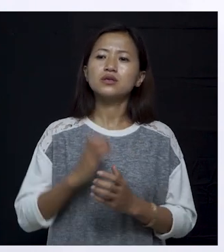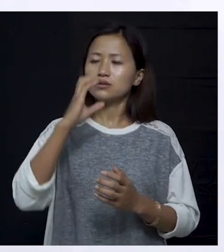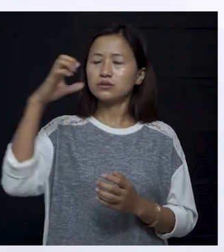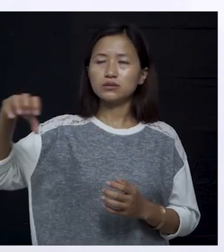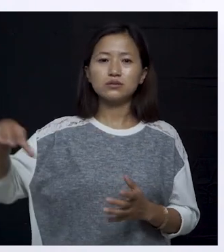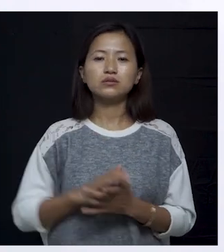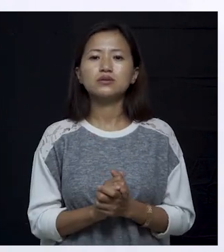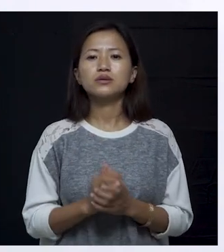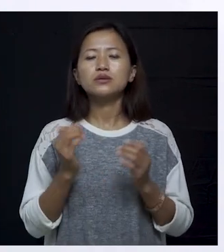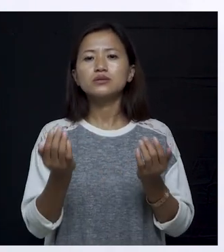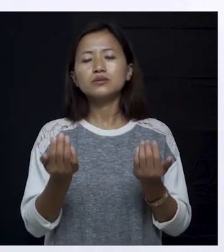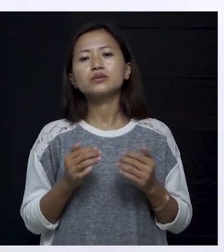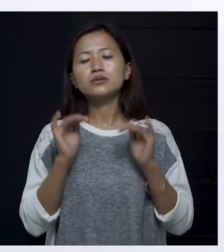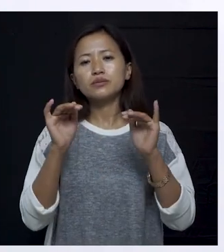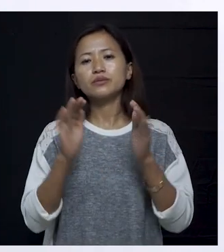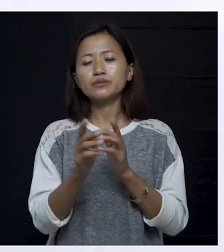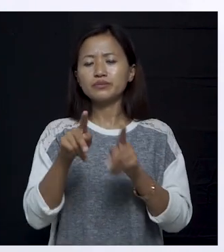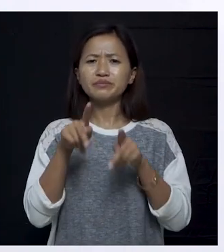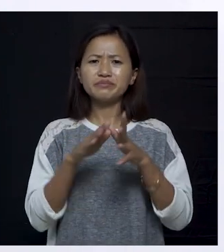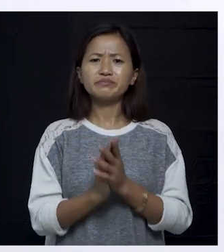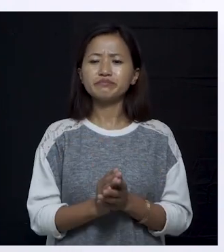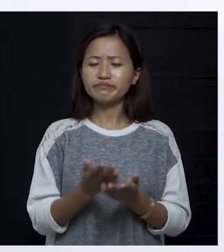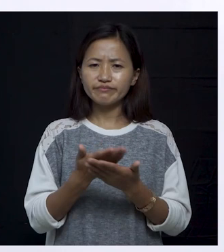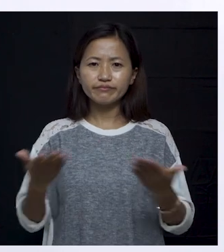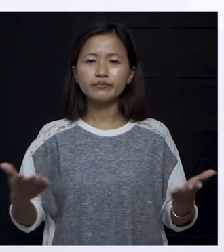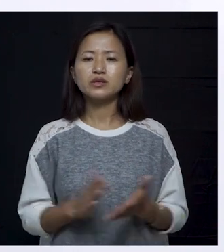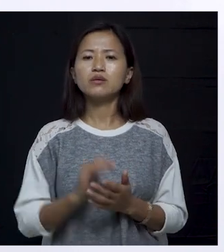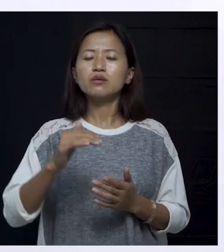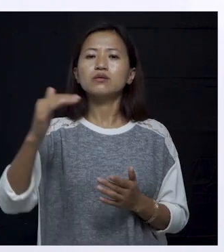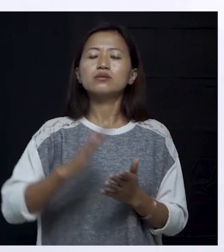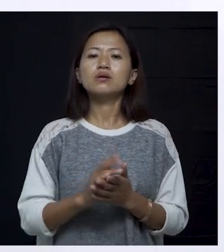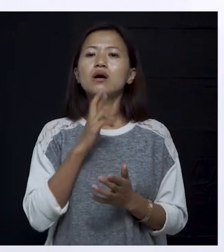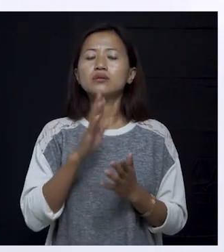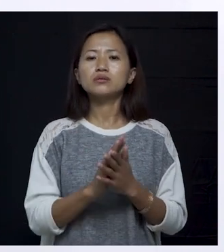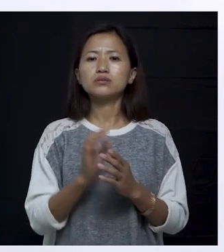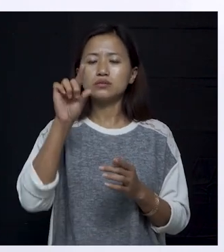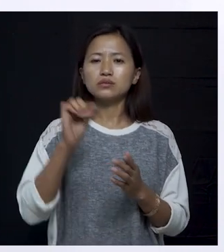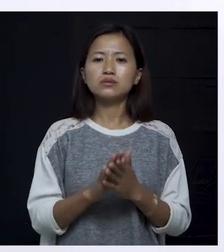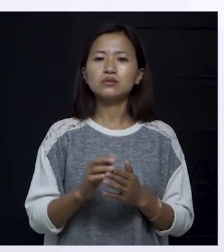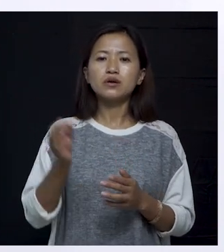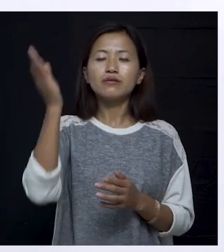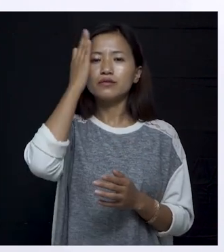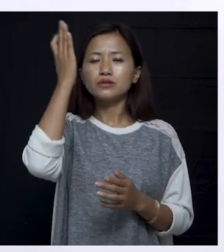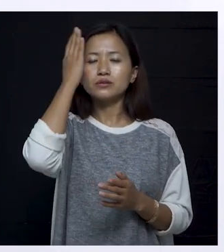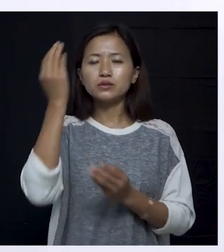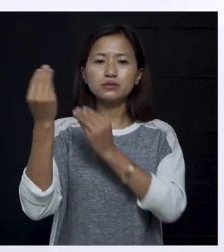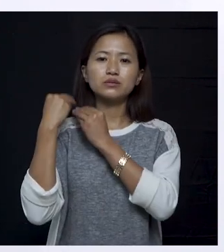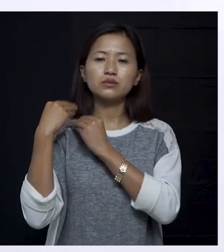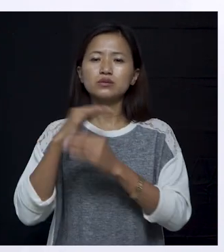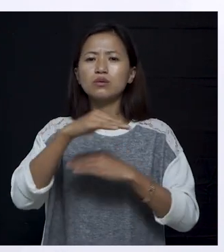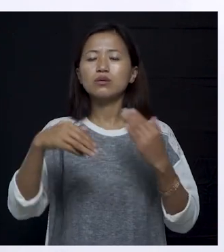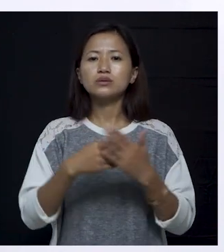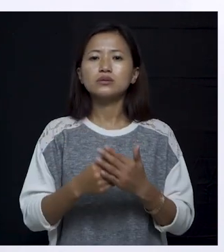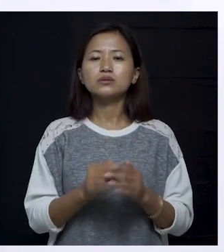We are supposed to protect the public properties and so on. So those are to do with fundamental duties. And